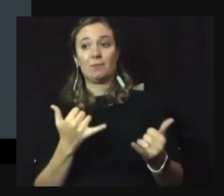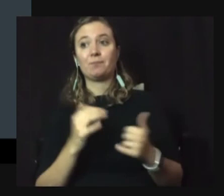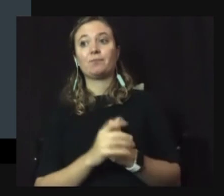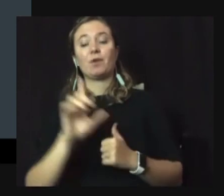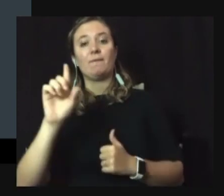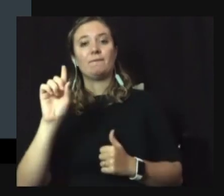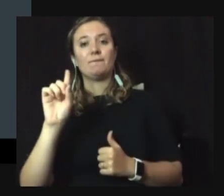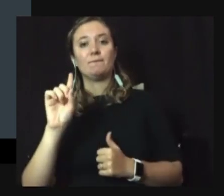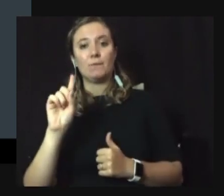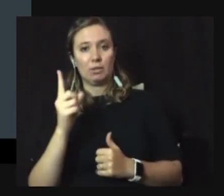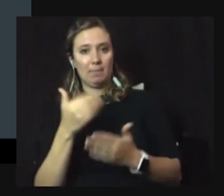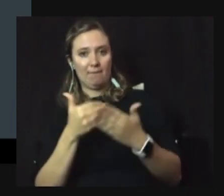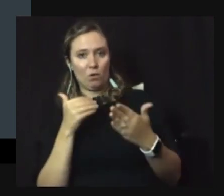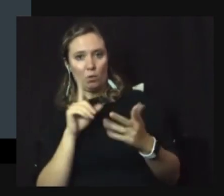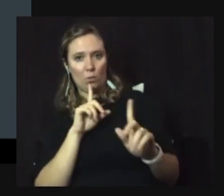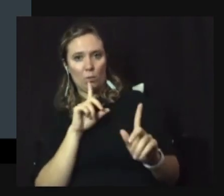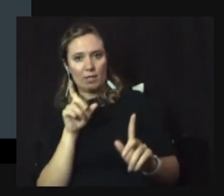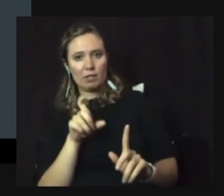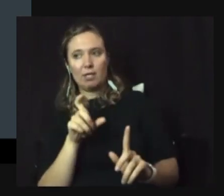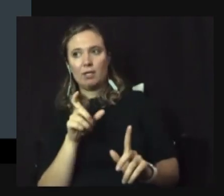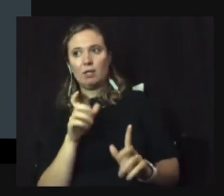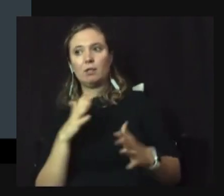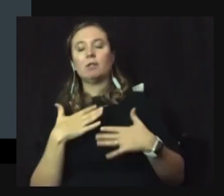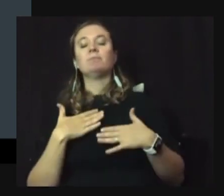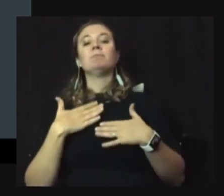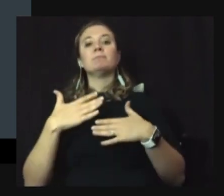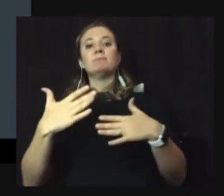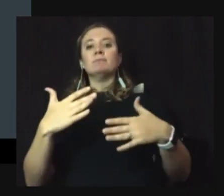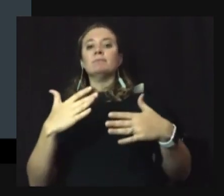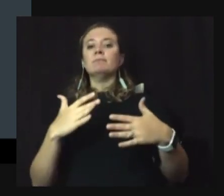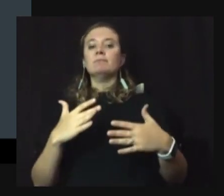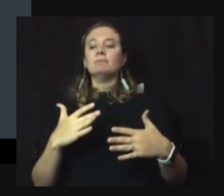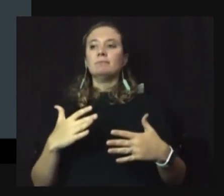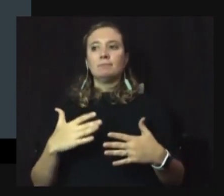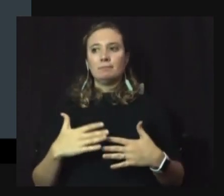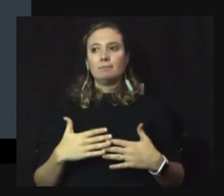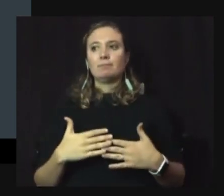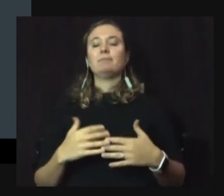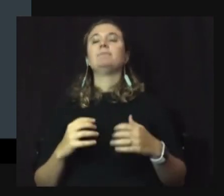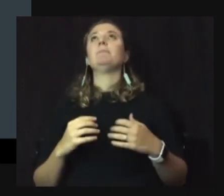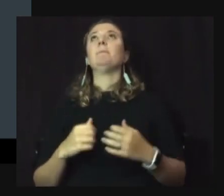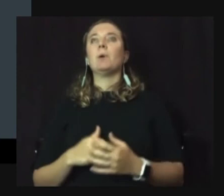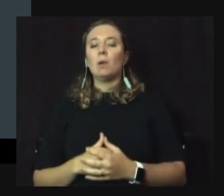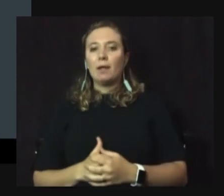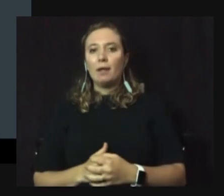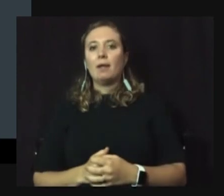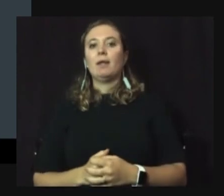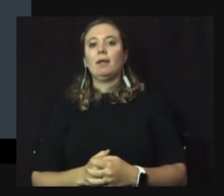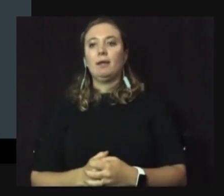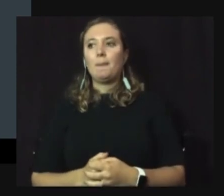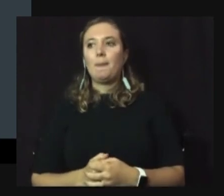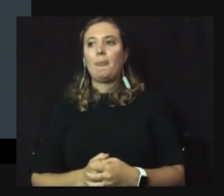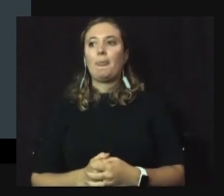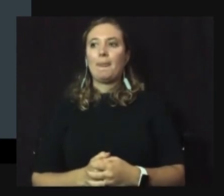before I get into that, I want to just like take a breath and breathe. And